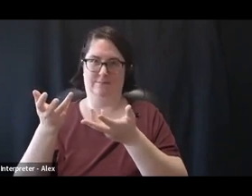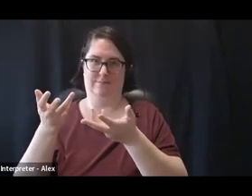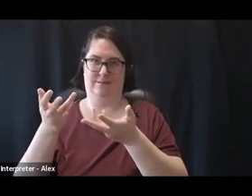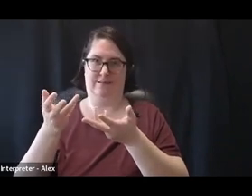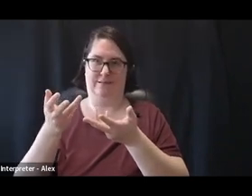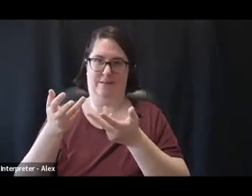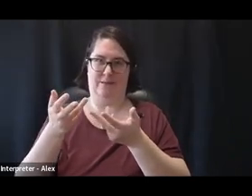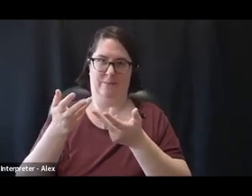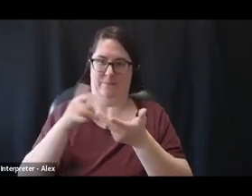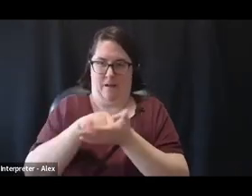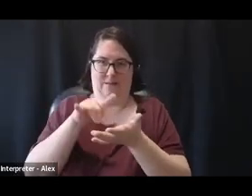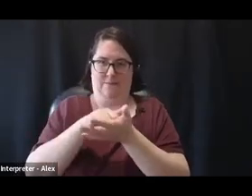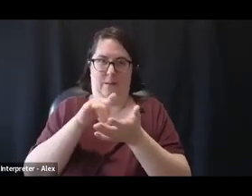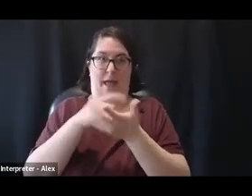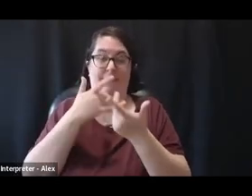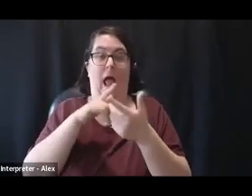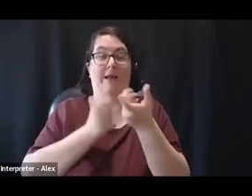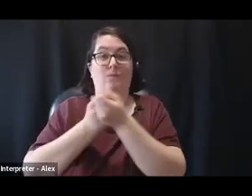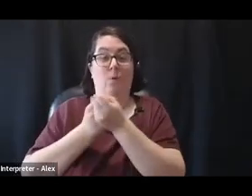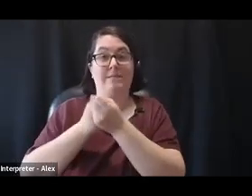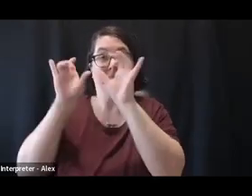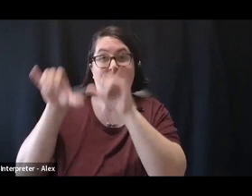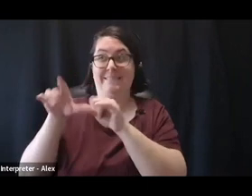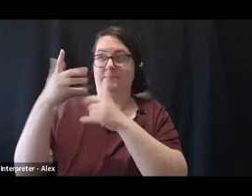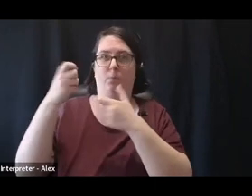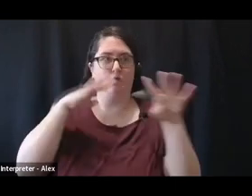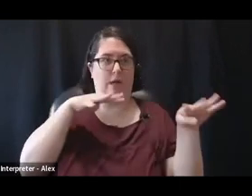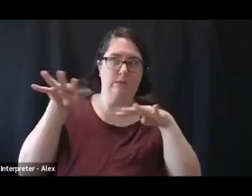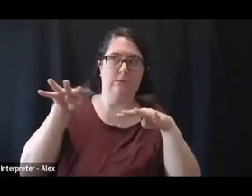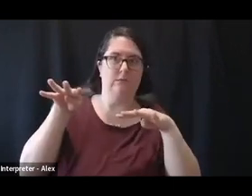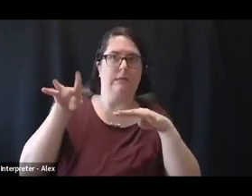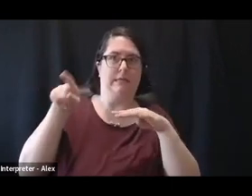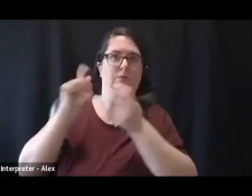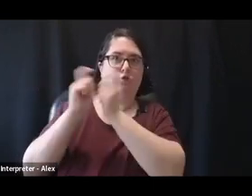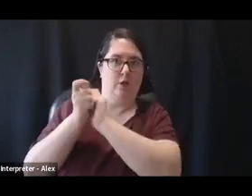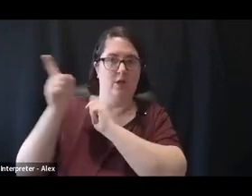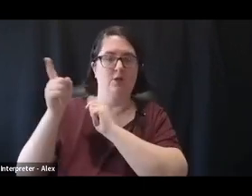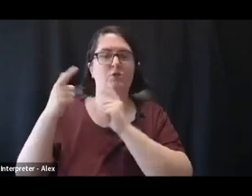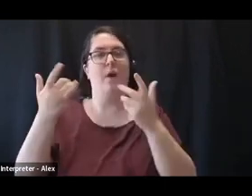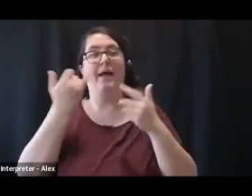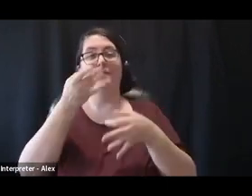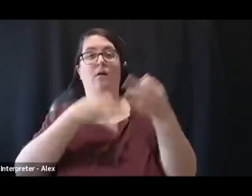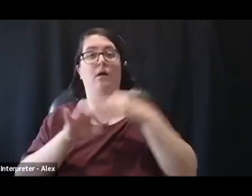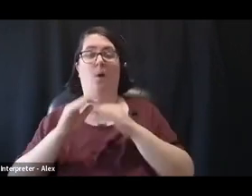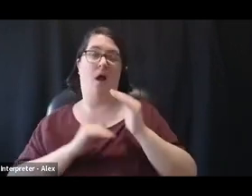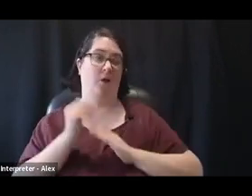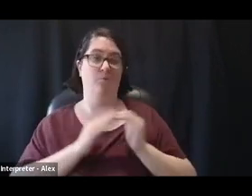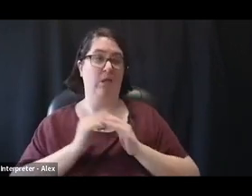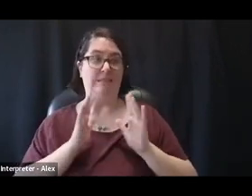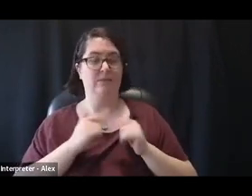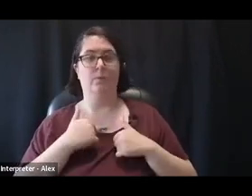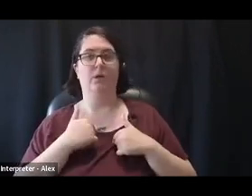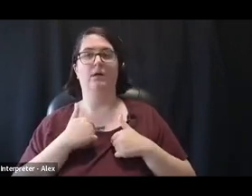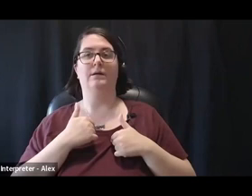that we may be trying to call attention to. And that by not being so comfortable to dwell in that